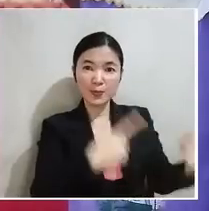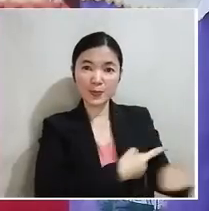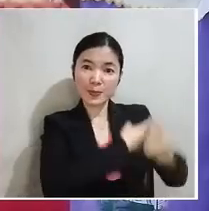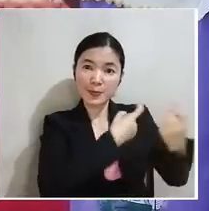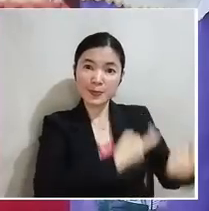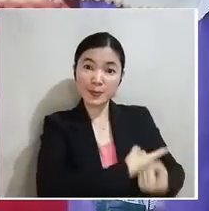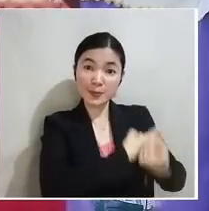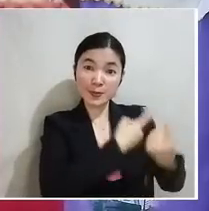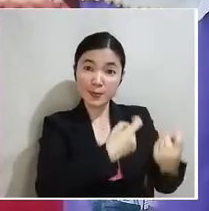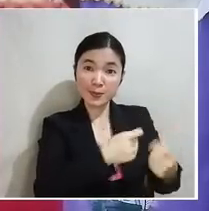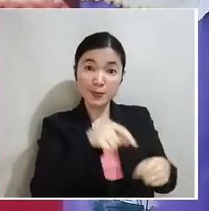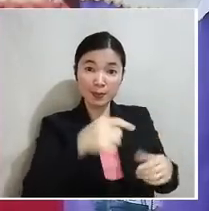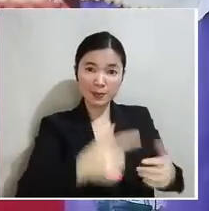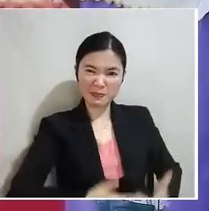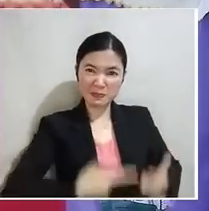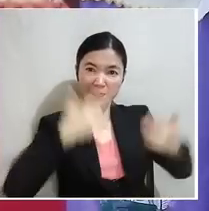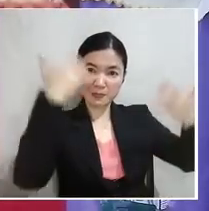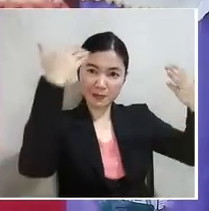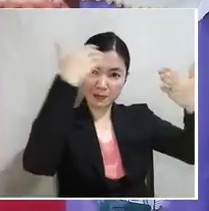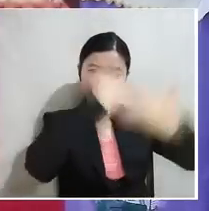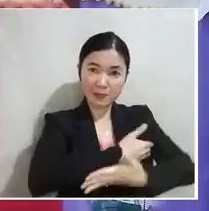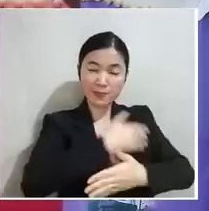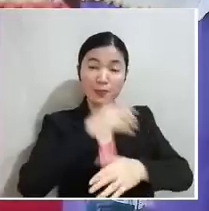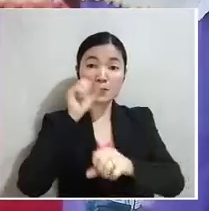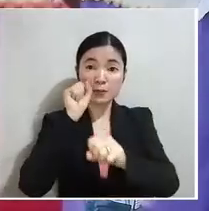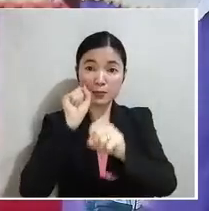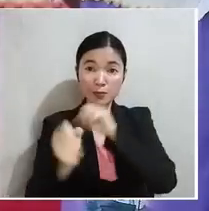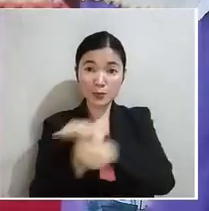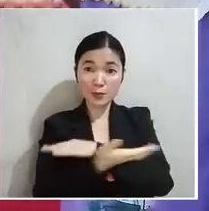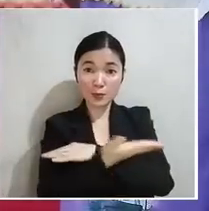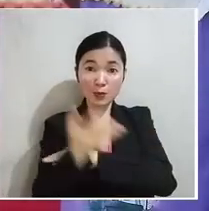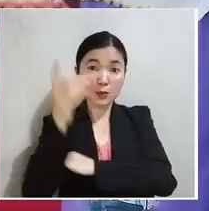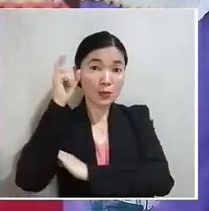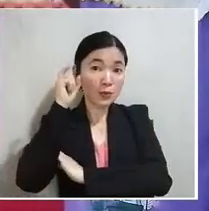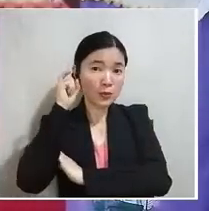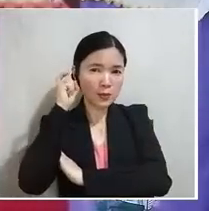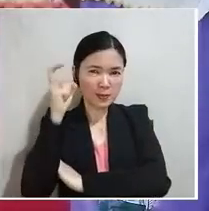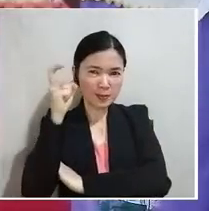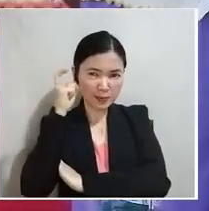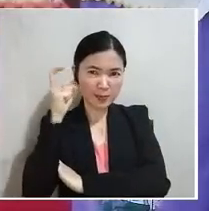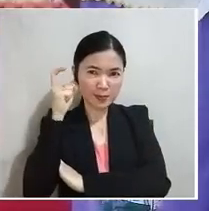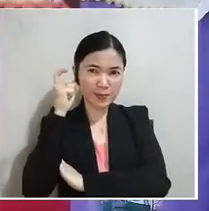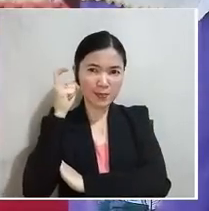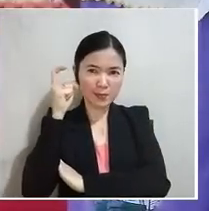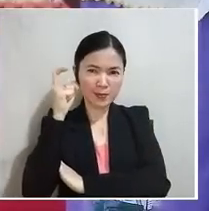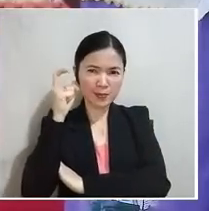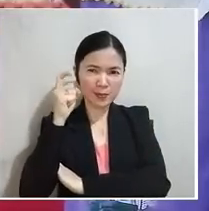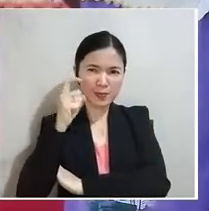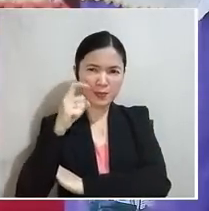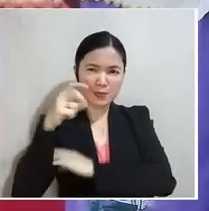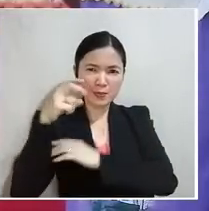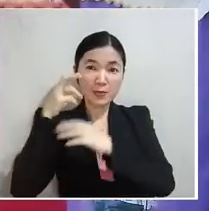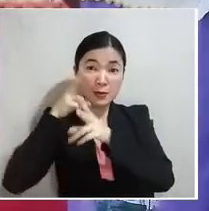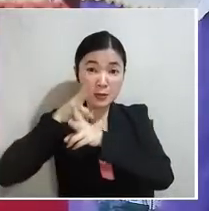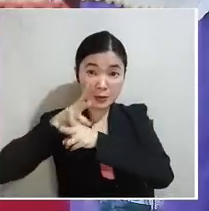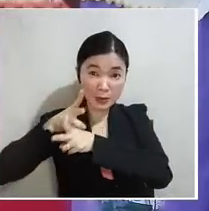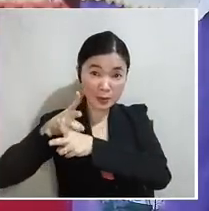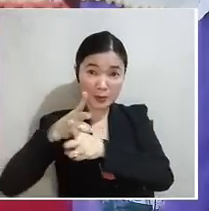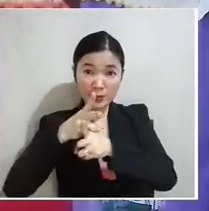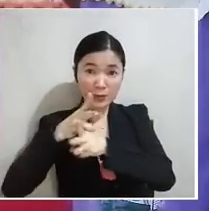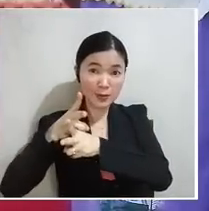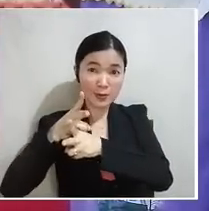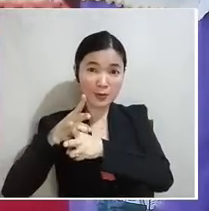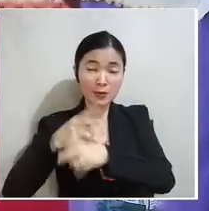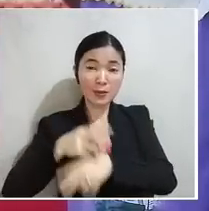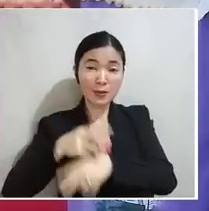darkness. Therefore, we must be on our guard, lest the devil,